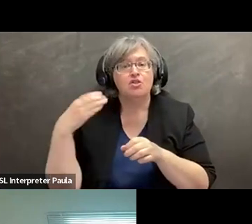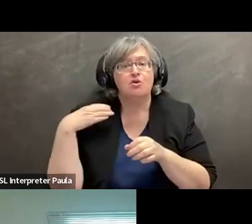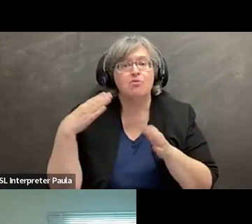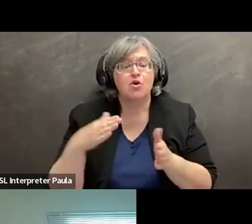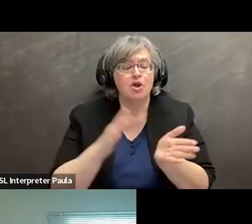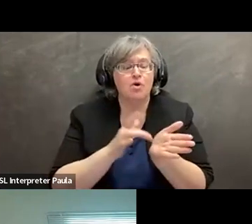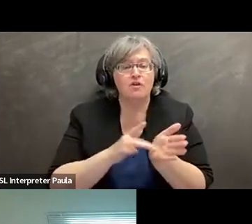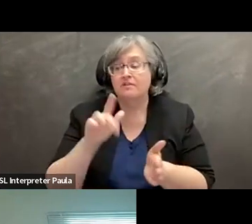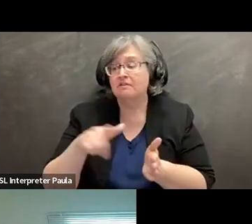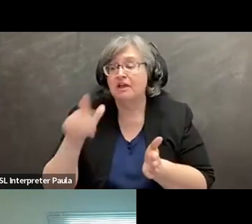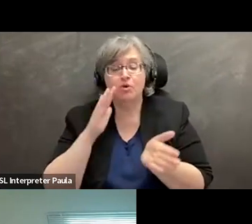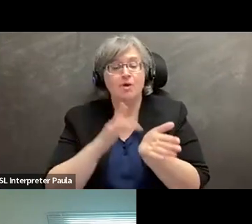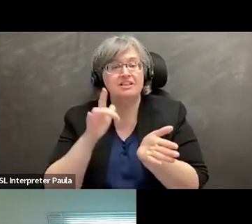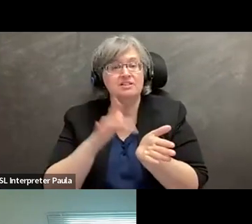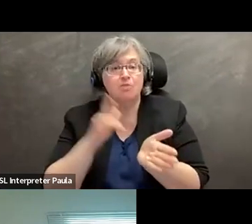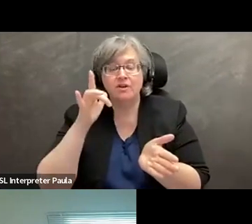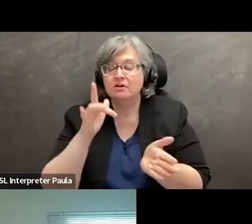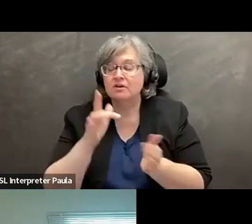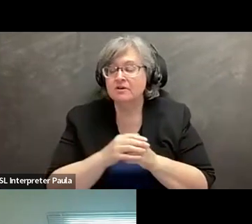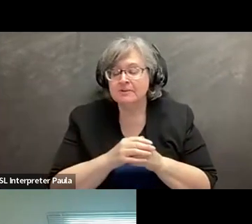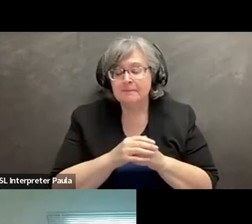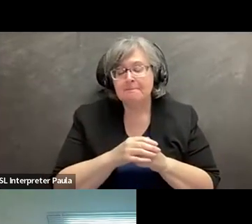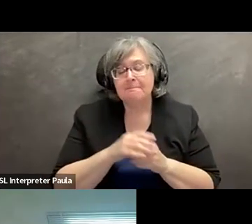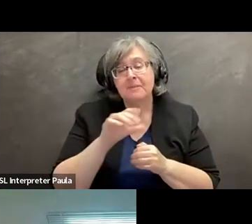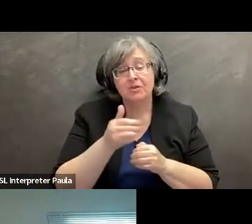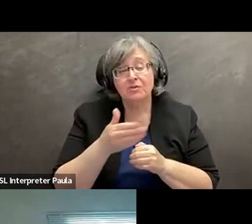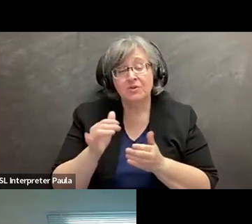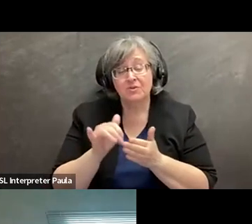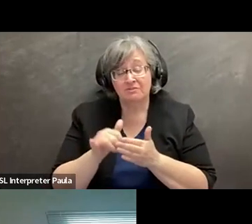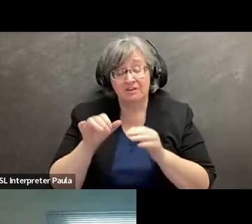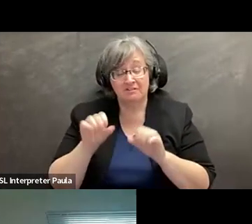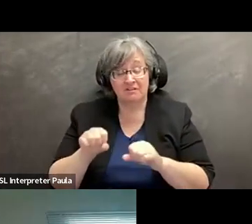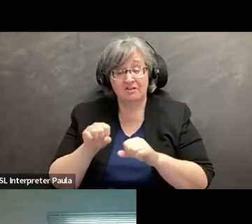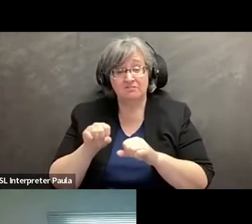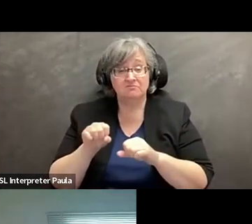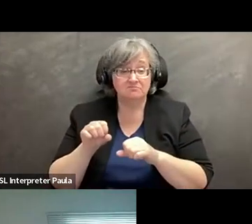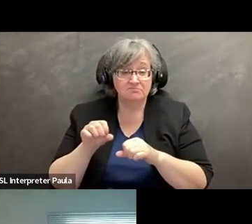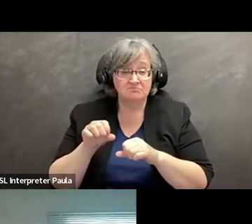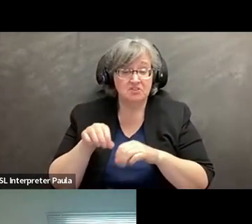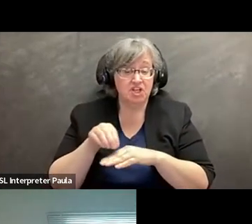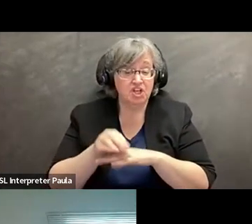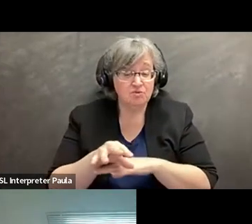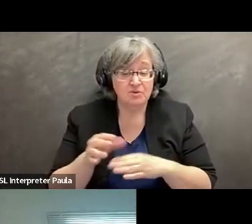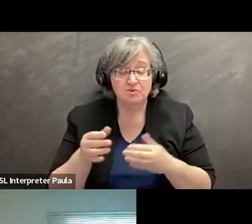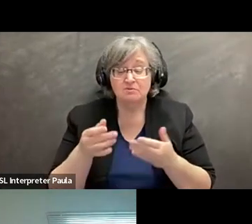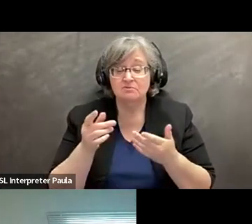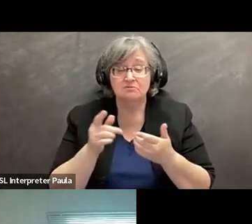exploited by their landlords. Some other factors that can contribute also includes